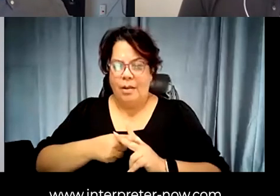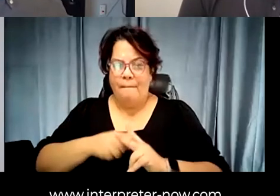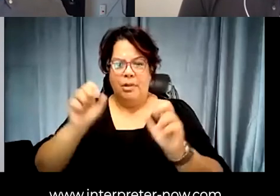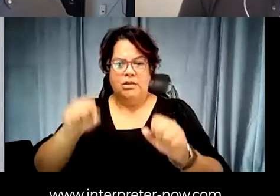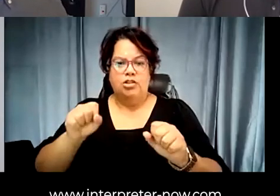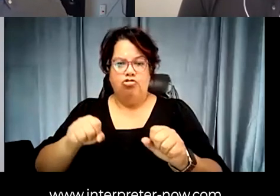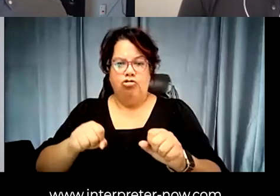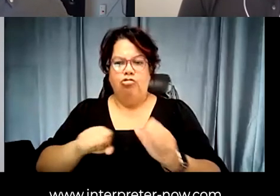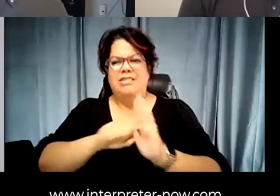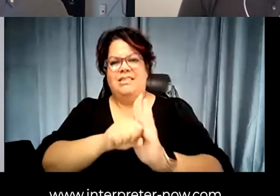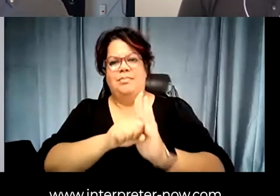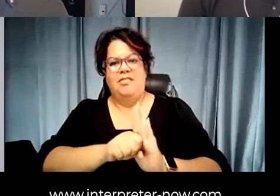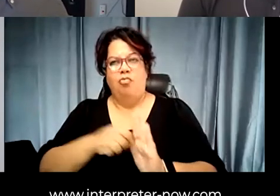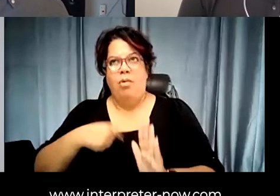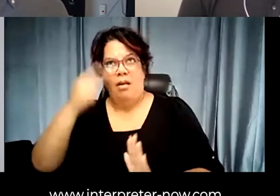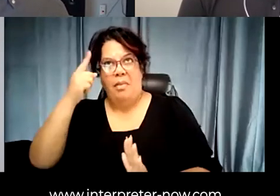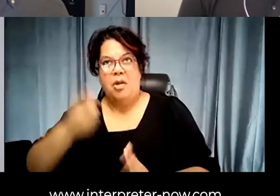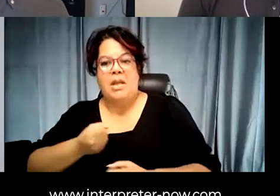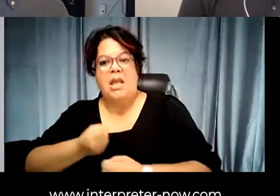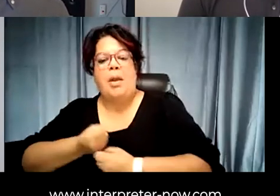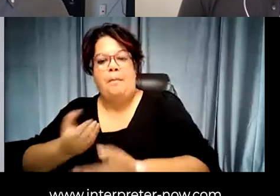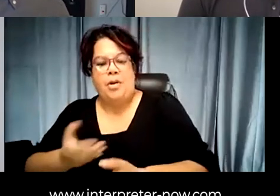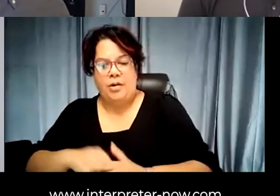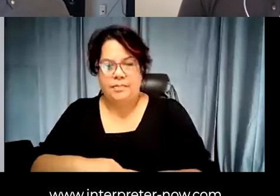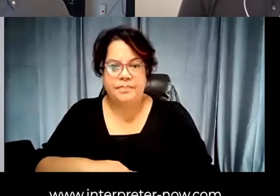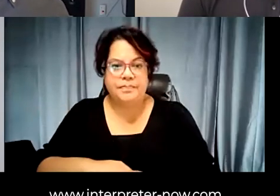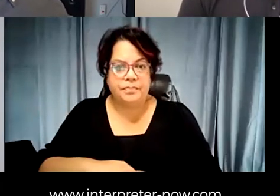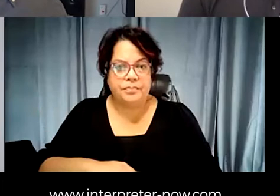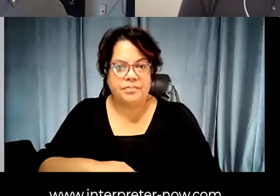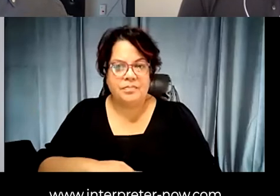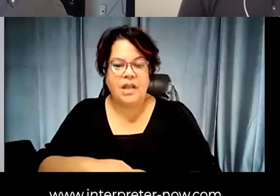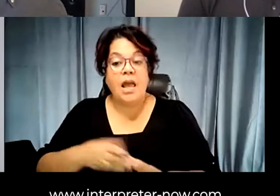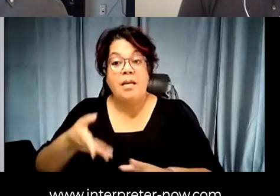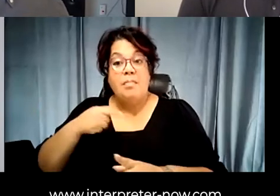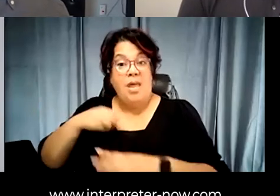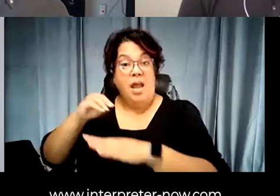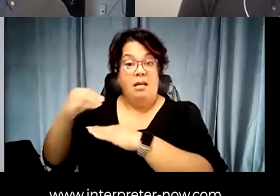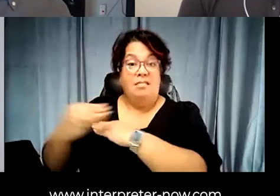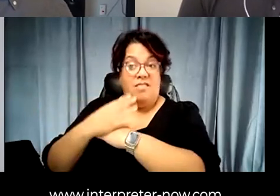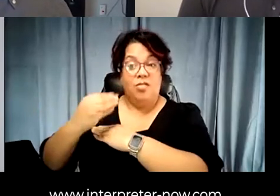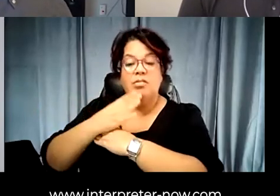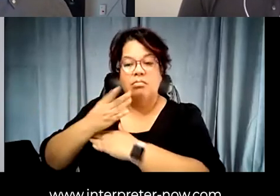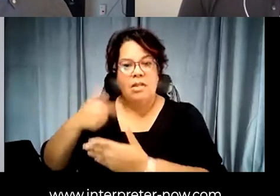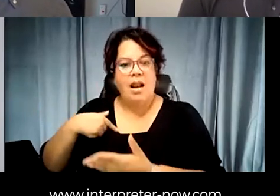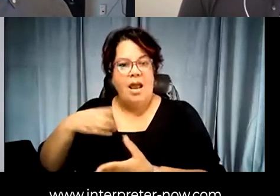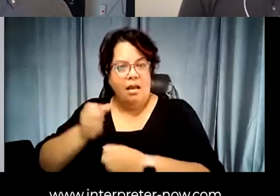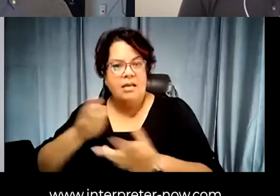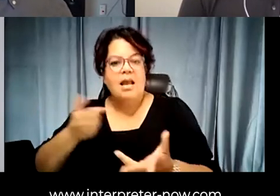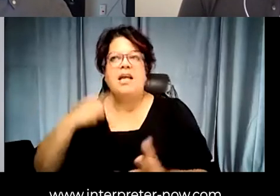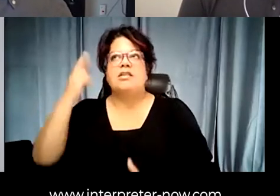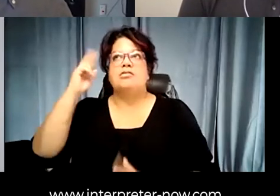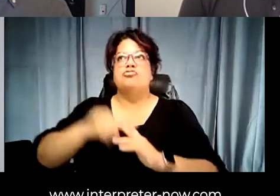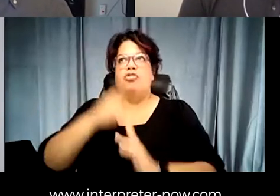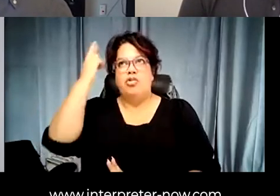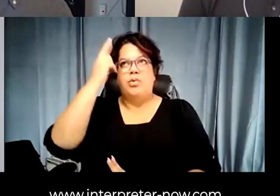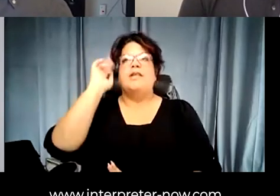burnout. Eventually, because of, again, of the coaching that I got and the advice that I got, I started to realize that